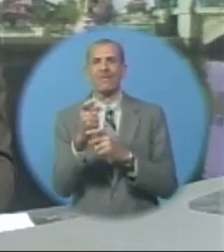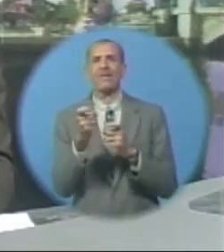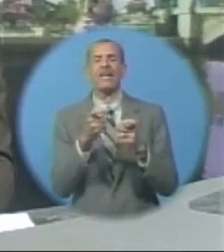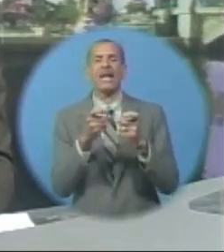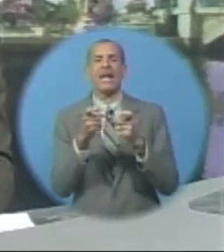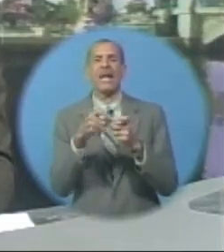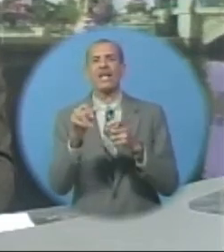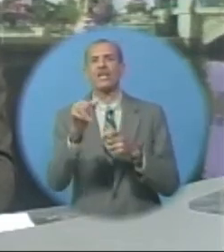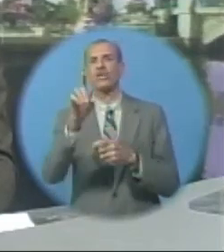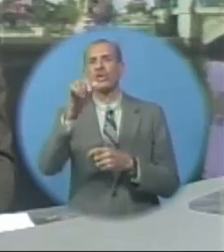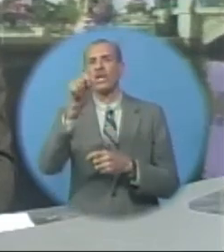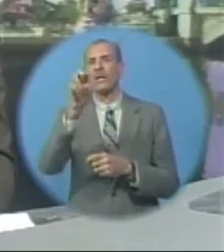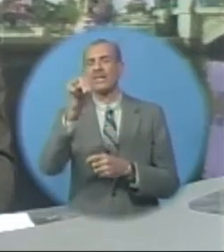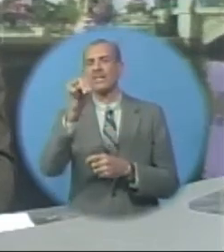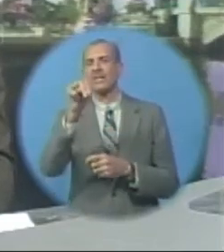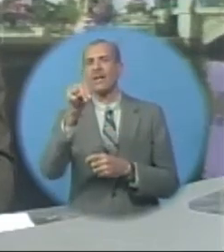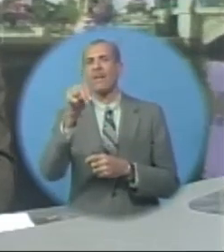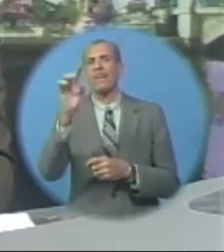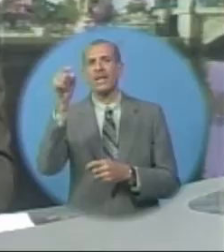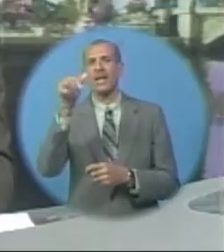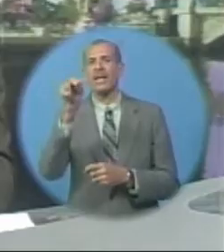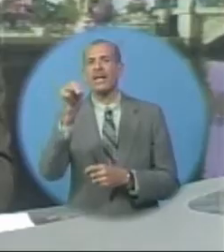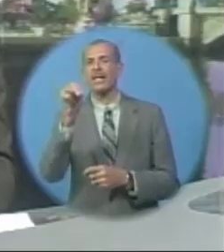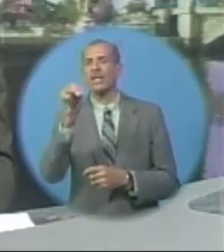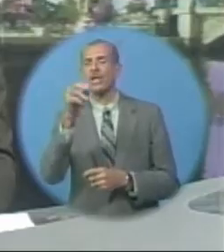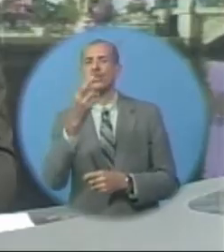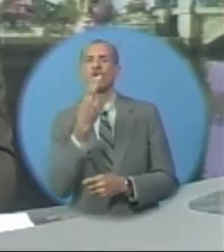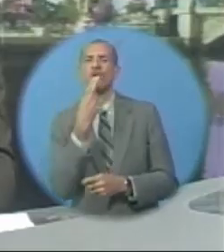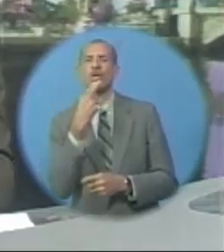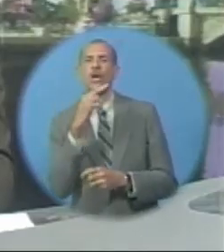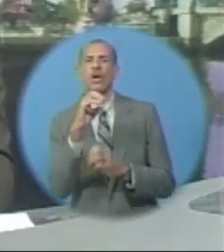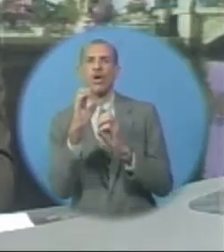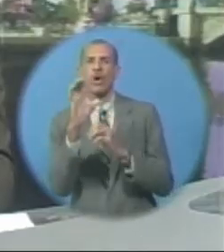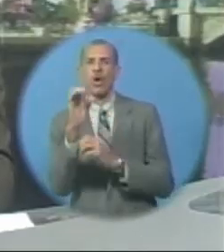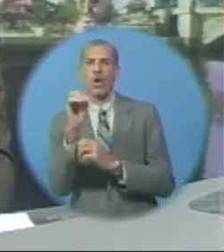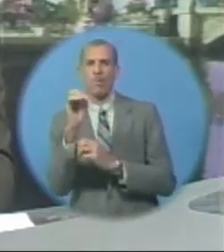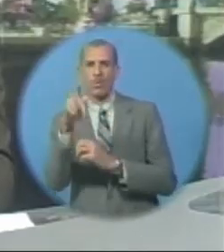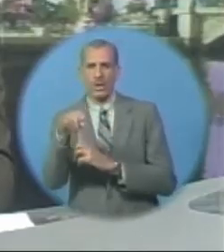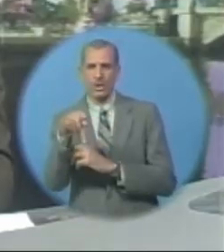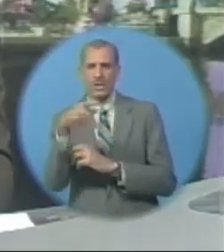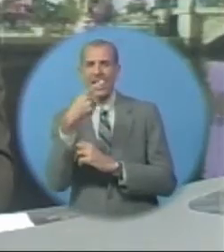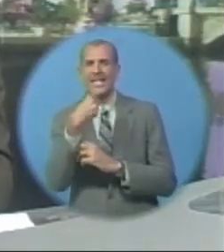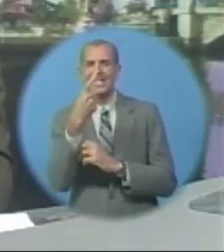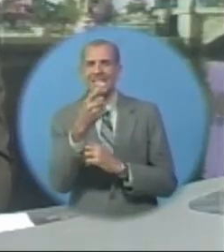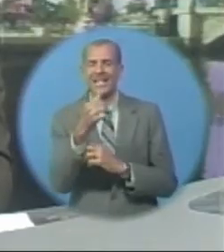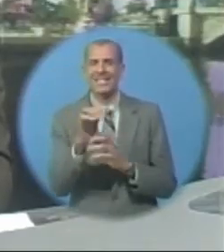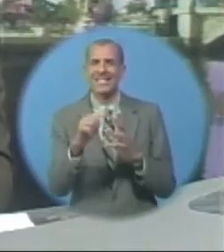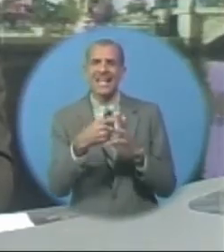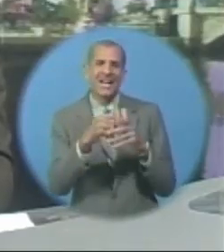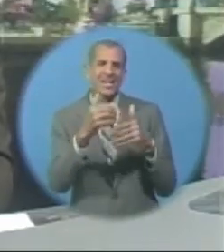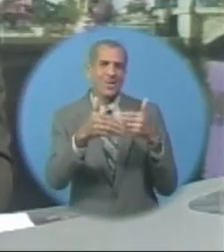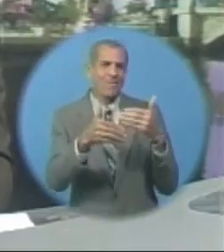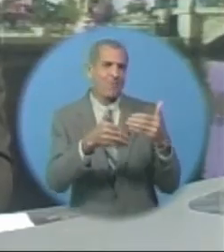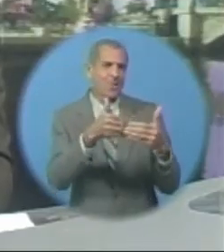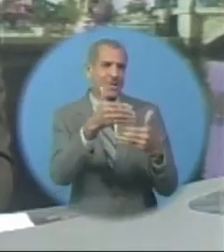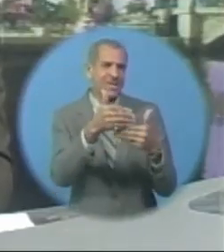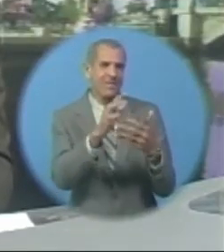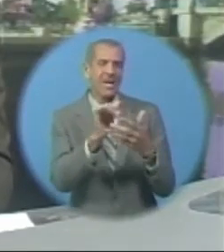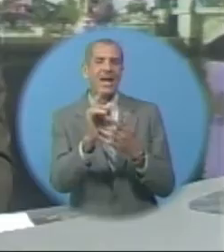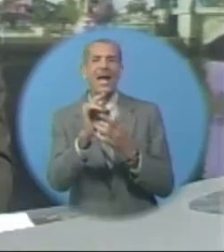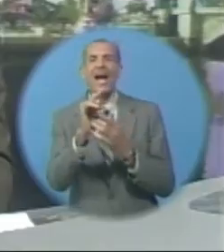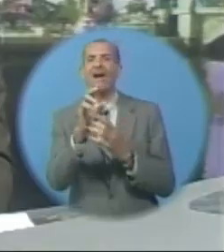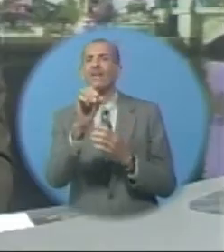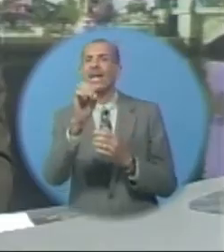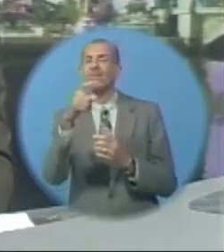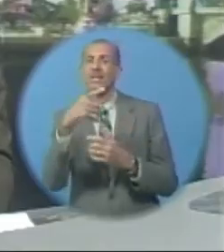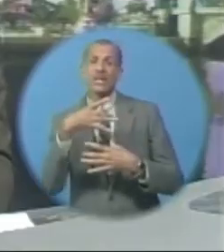irrigation services offered by the Ghana Sugar Corporation. According to Holder, the government has also started the process of soliciting